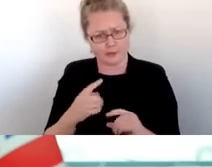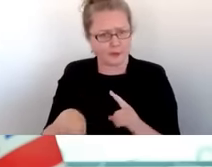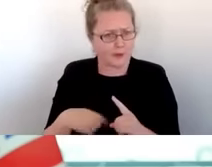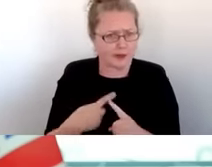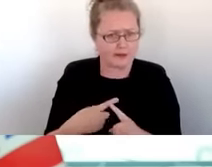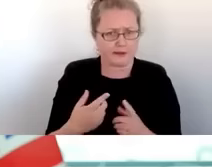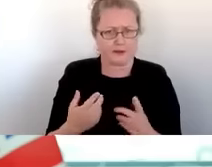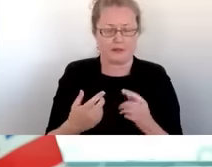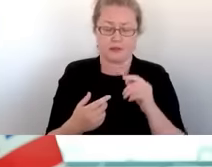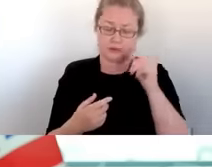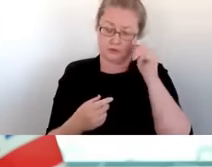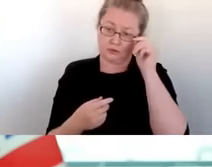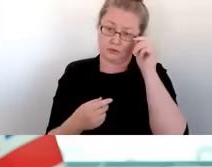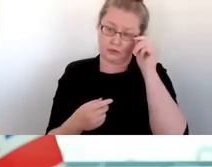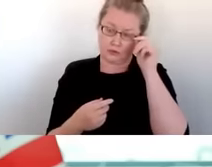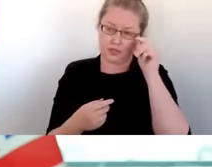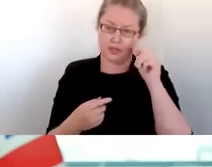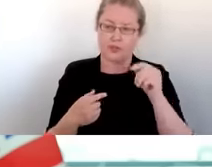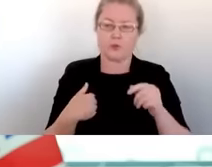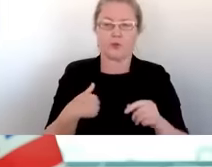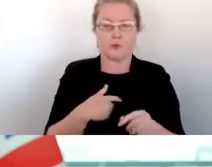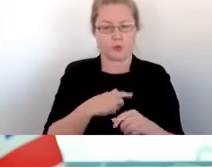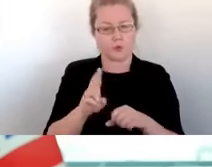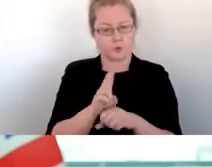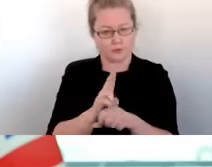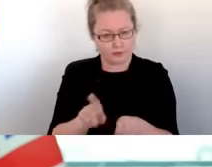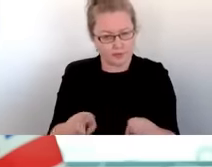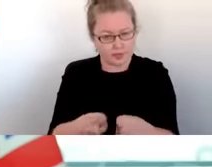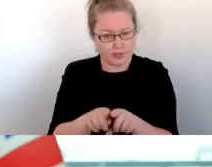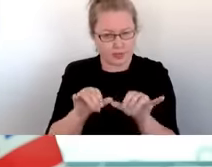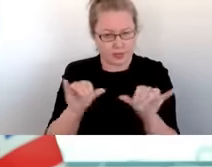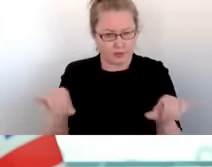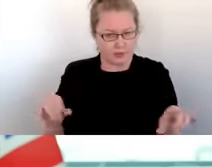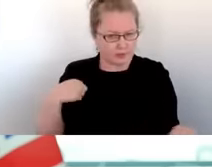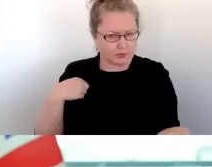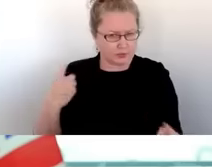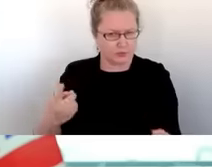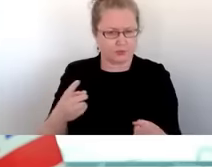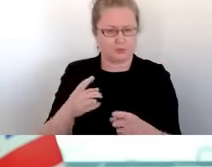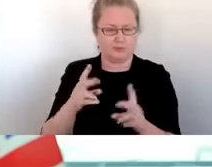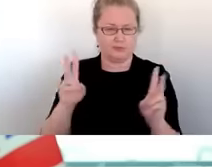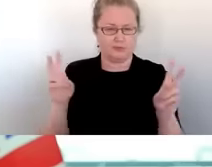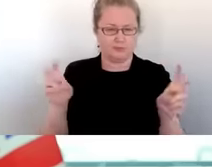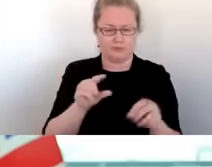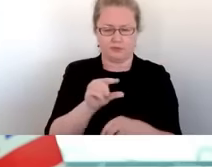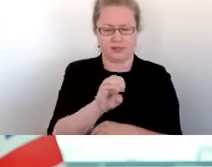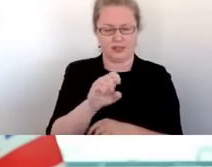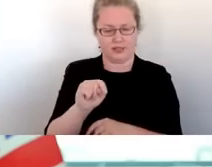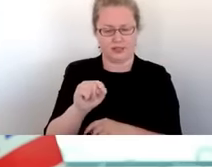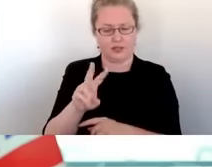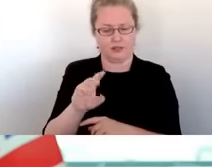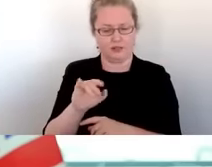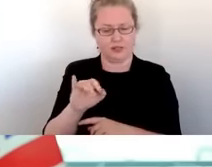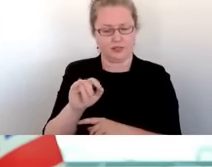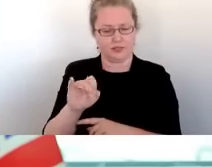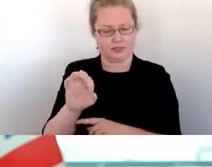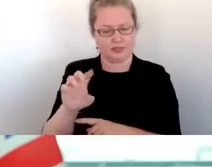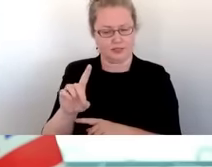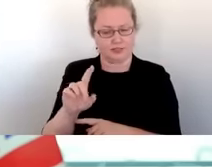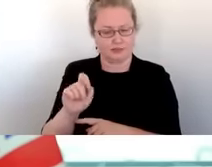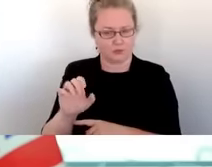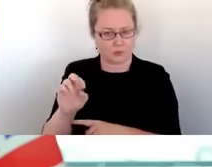And, first of all, we will use our Get Vaccinated BC system that I think most of you are familiar with. It's been a terrific